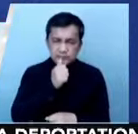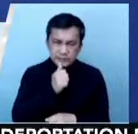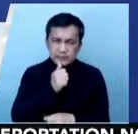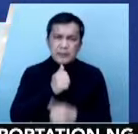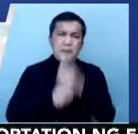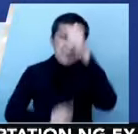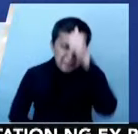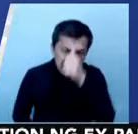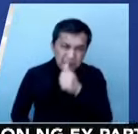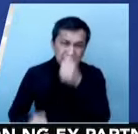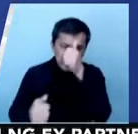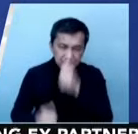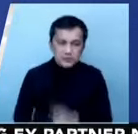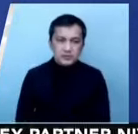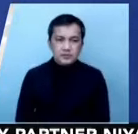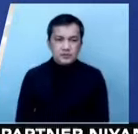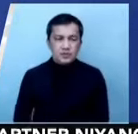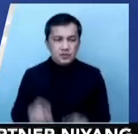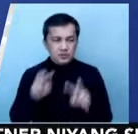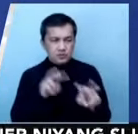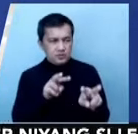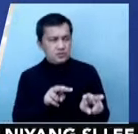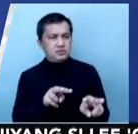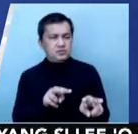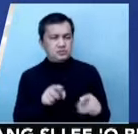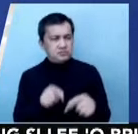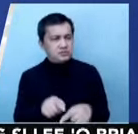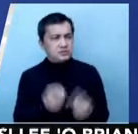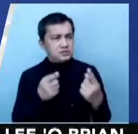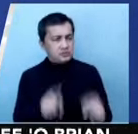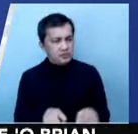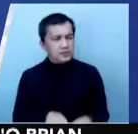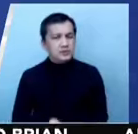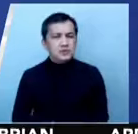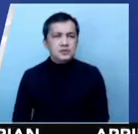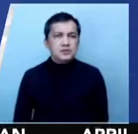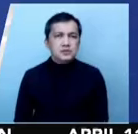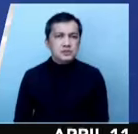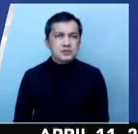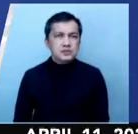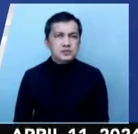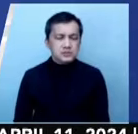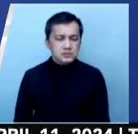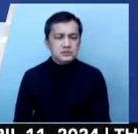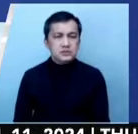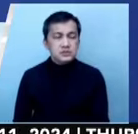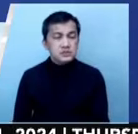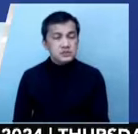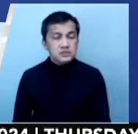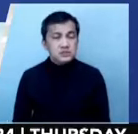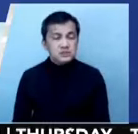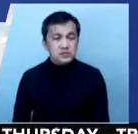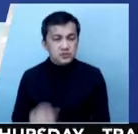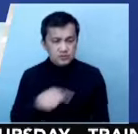watching those tensions with great concern. And we